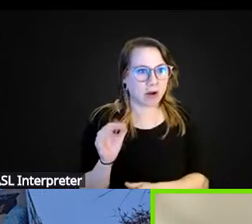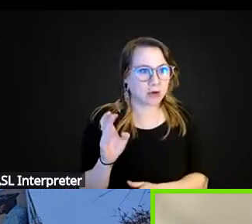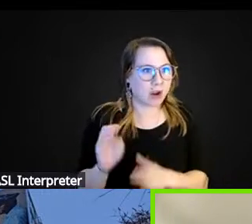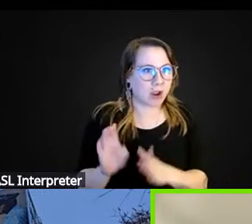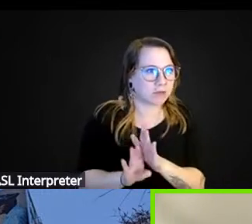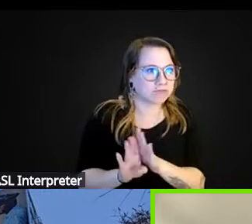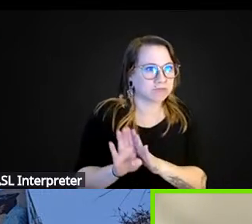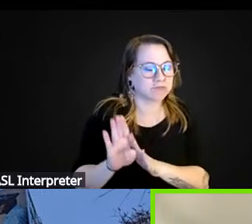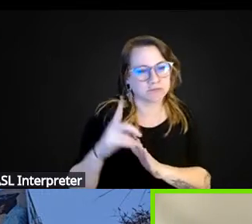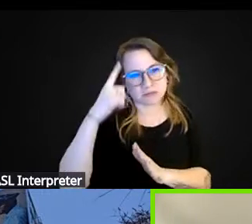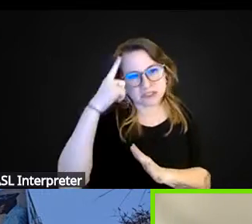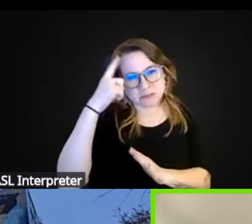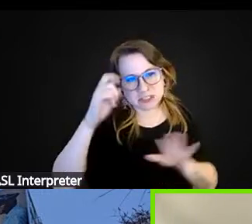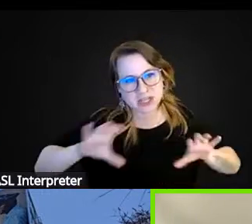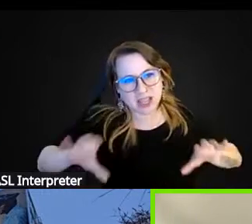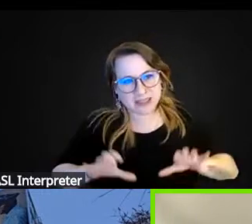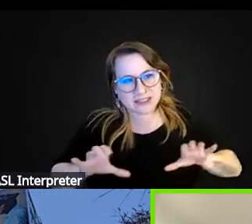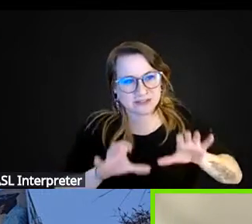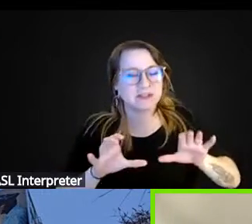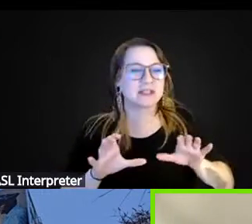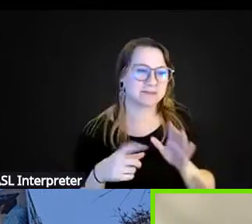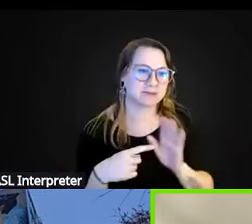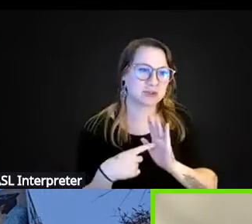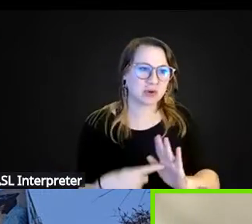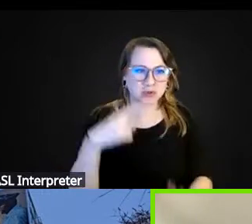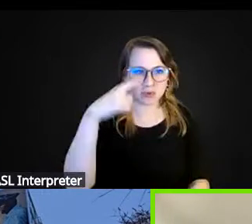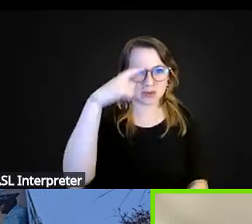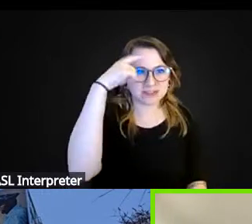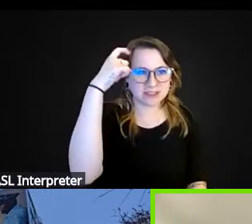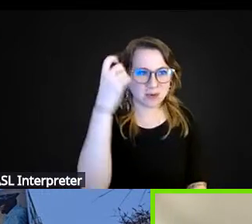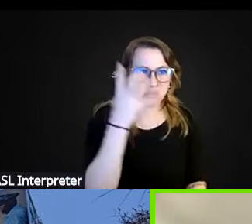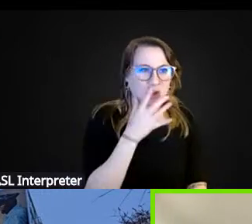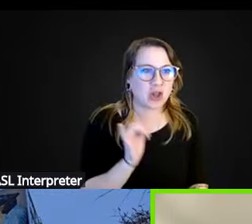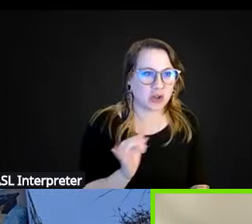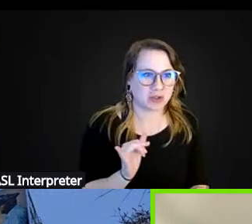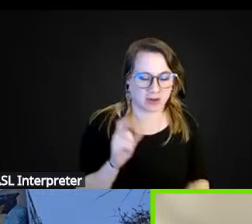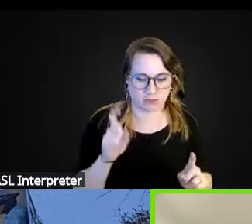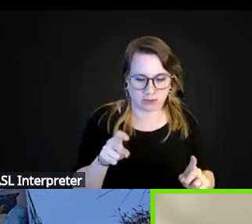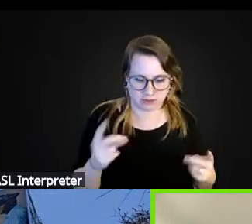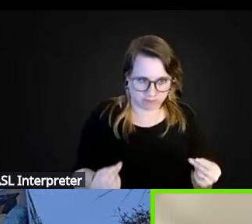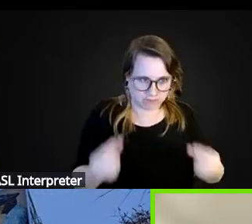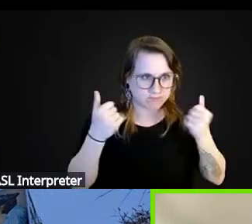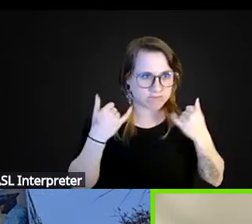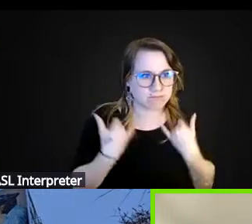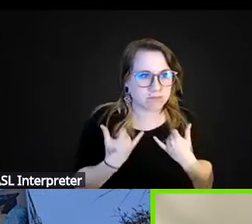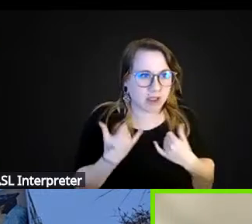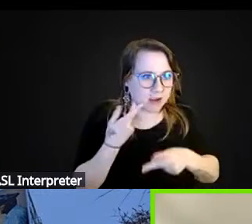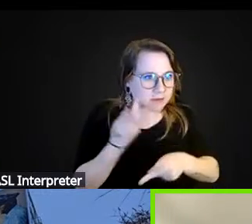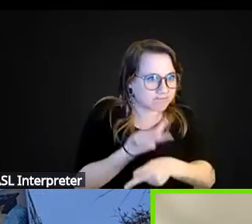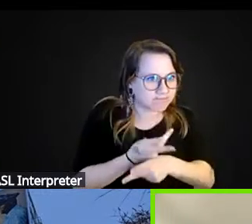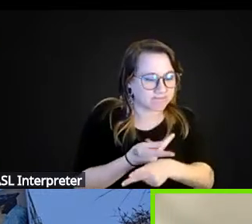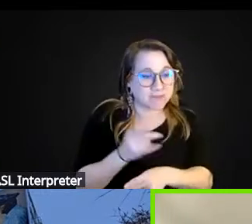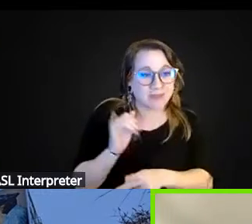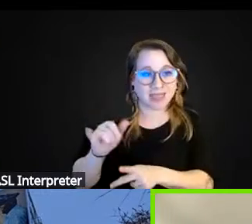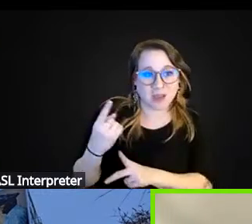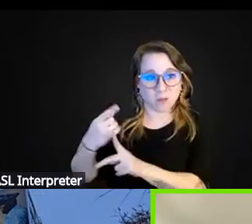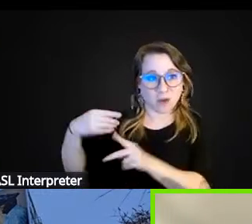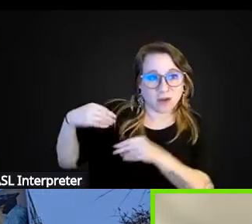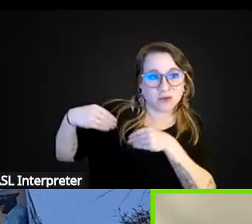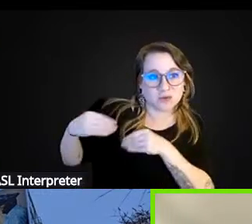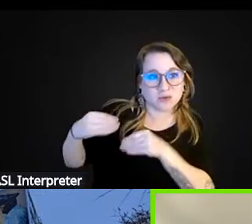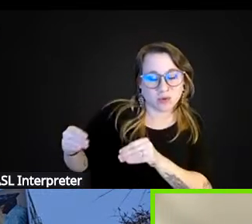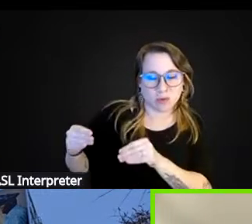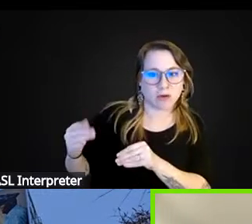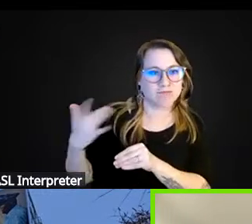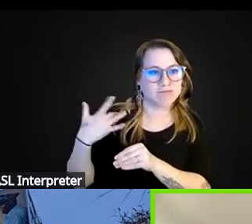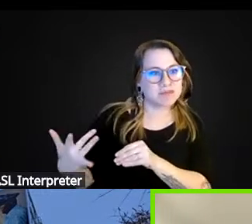suspicious activity is an indicator of what the summer is going to be. We need to start getting on it now. That store is notorious for having